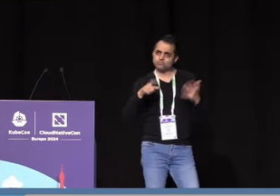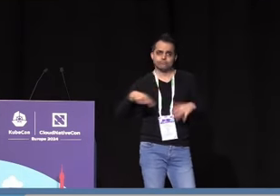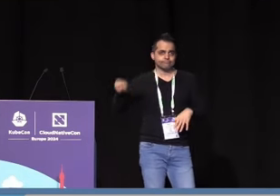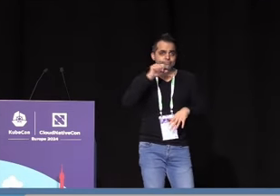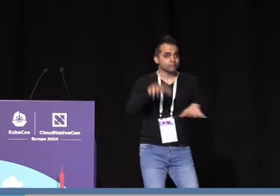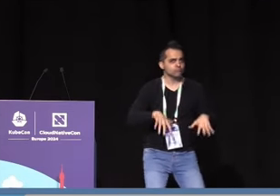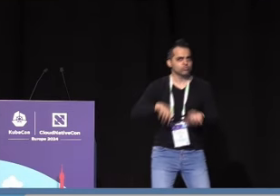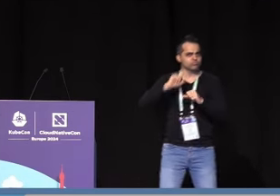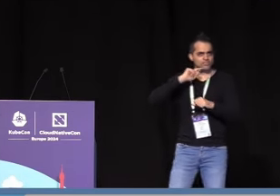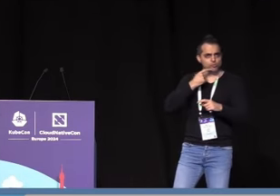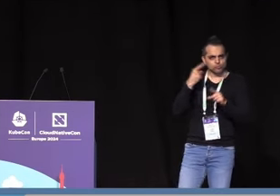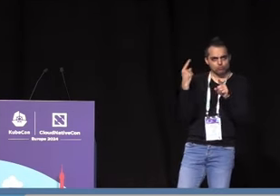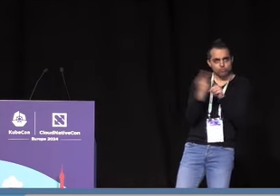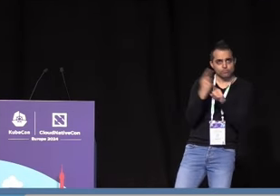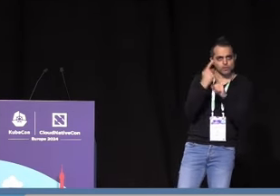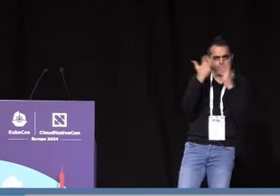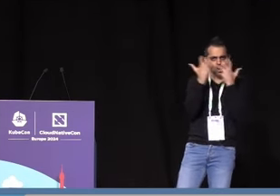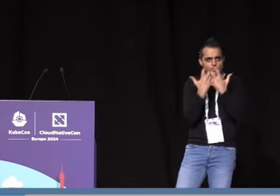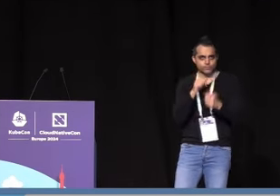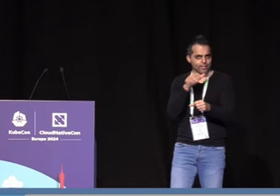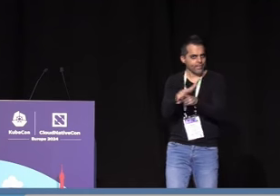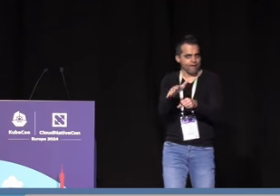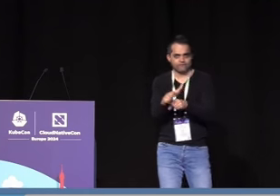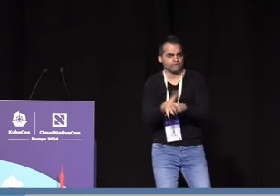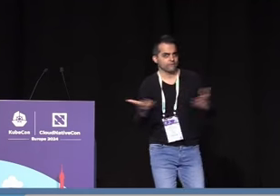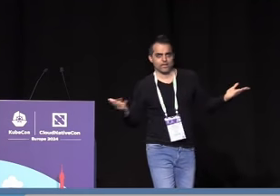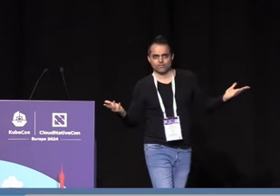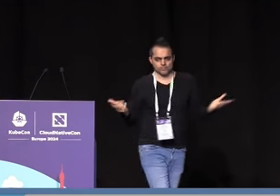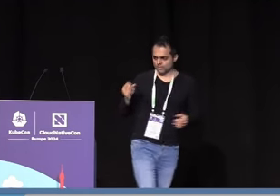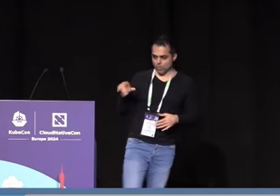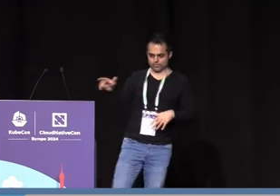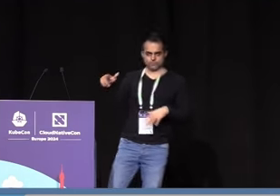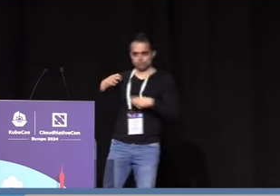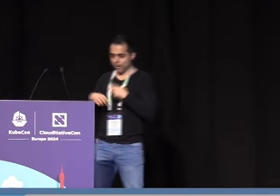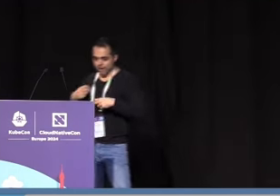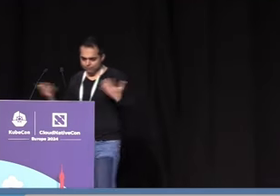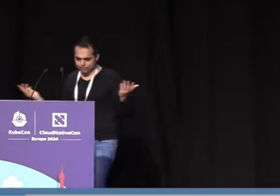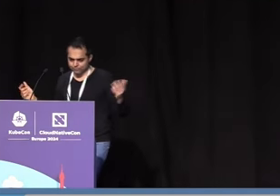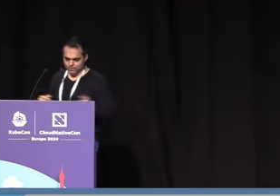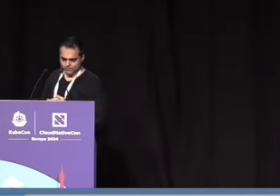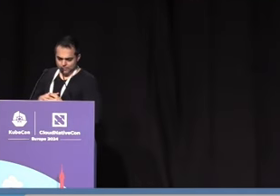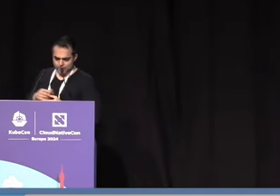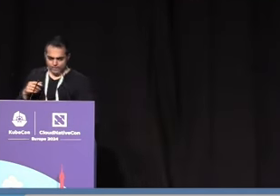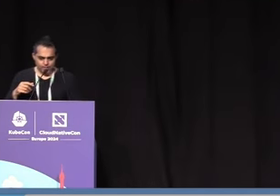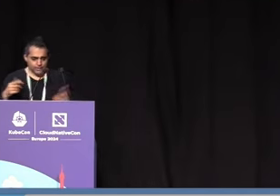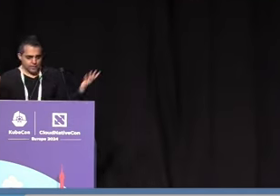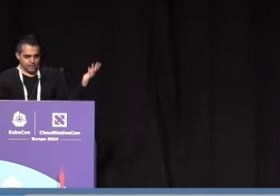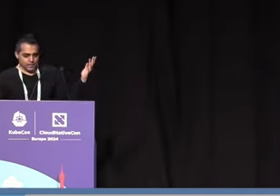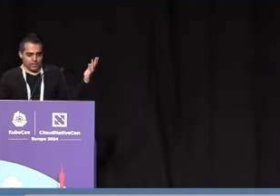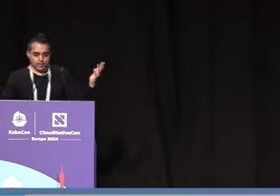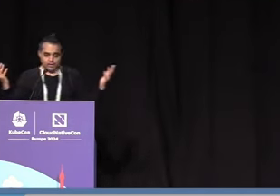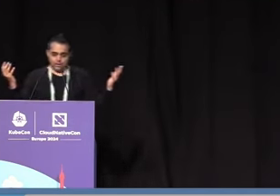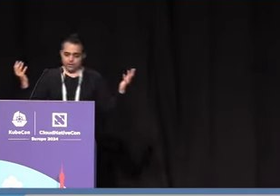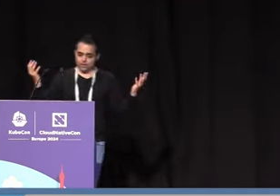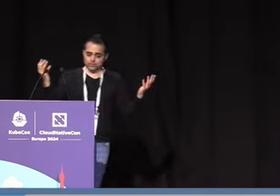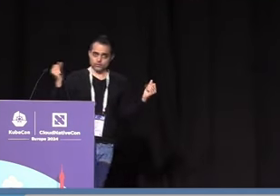Also, sometimes deaf and hard of hearing people explain what is needed for accessibility ahead of time, yet they don't take it seriously enough to make it